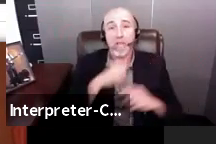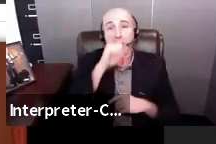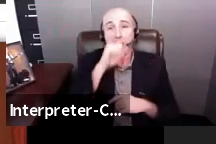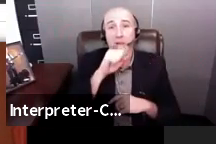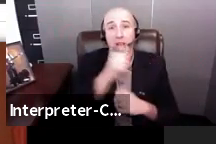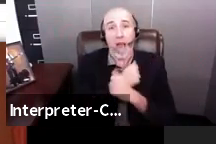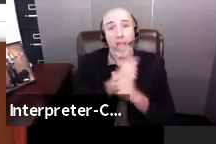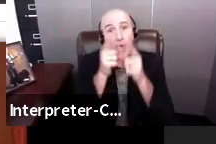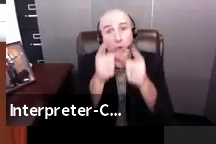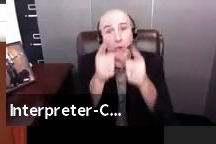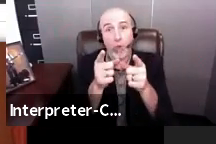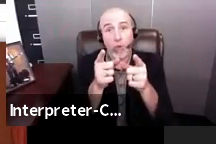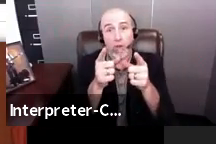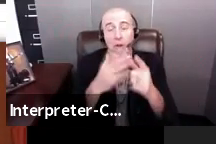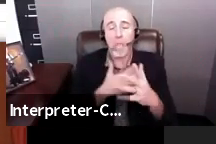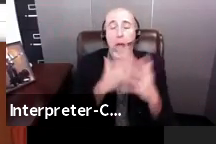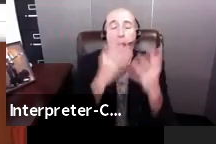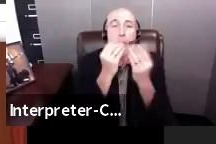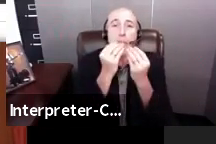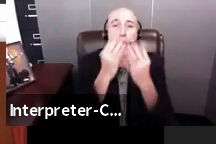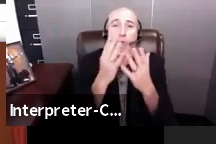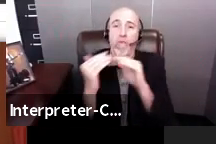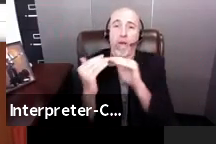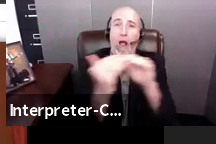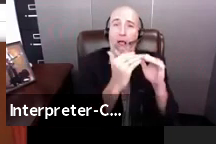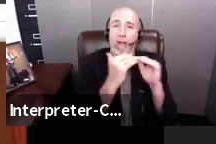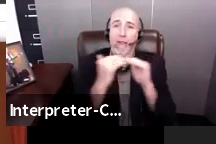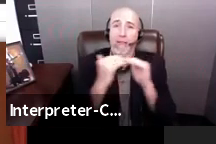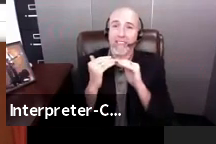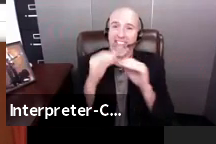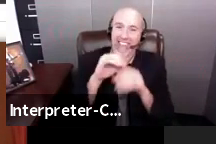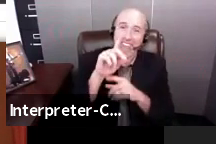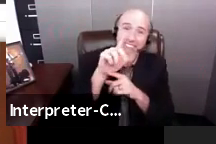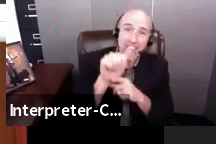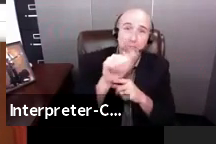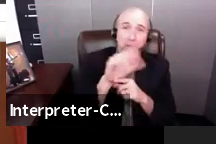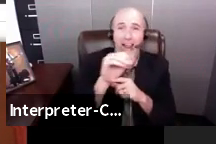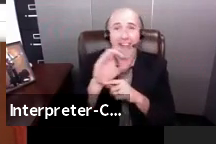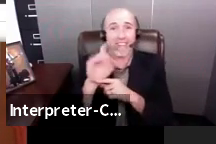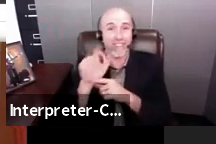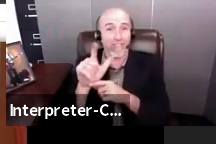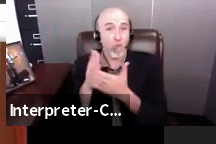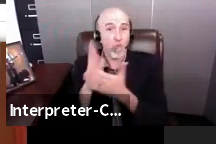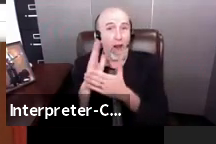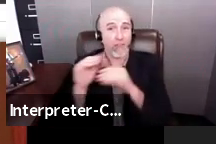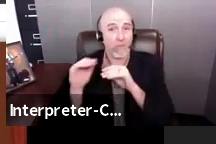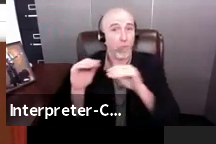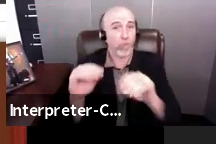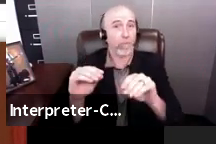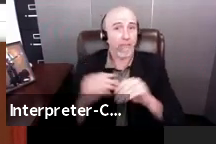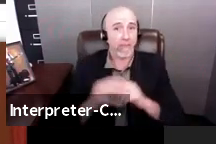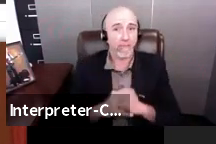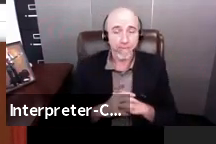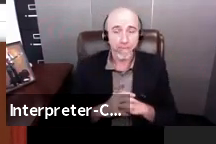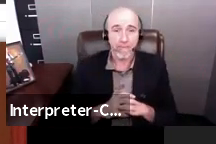you, my beautiful colleagues in the disability and civil rights movement.